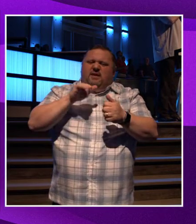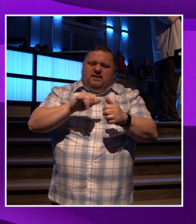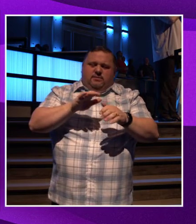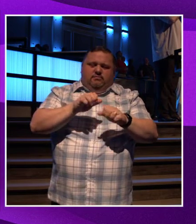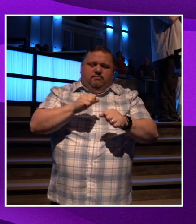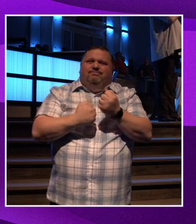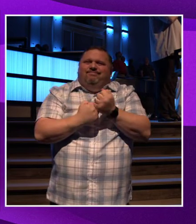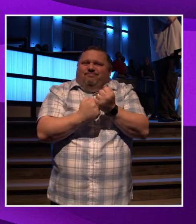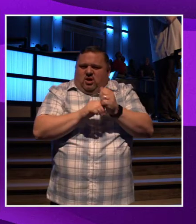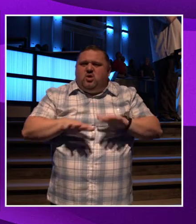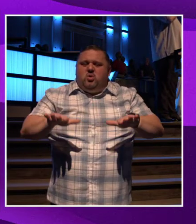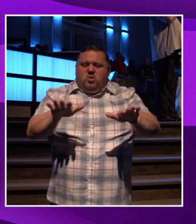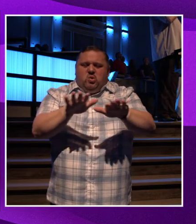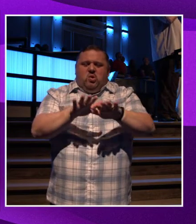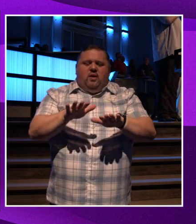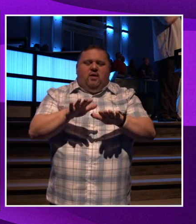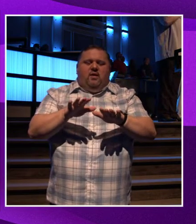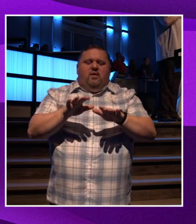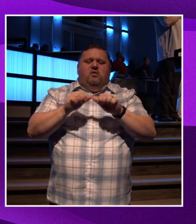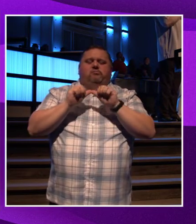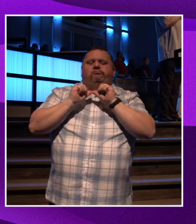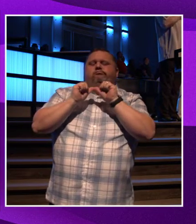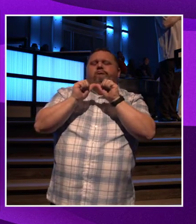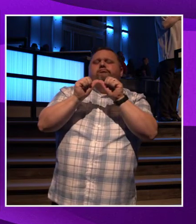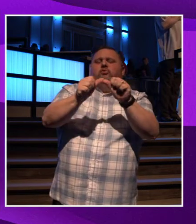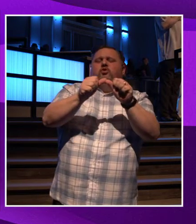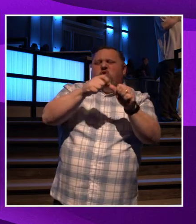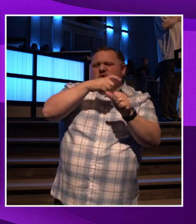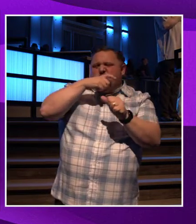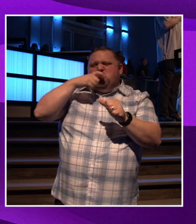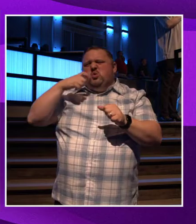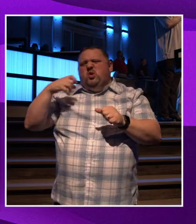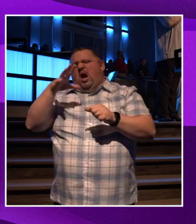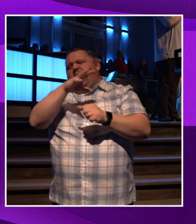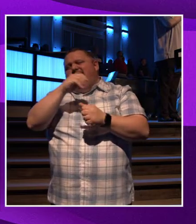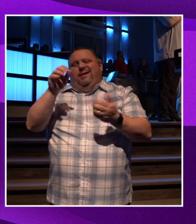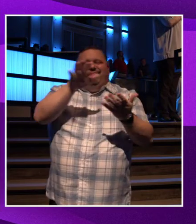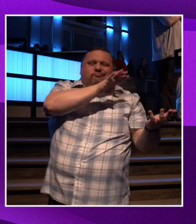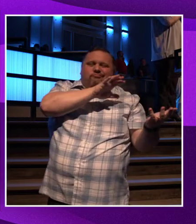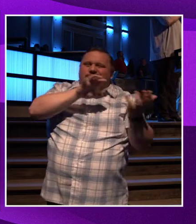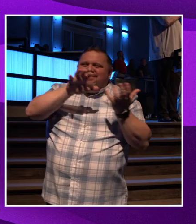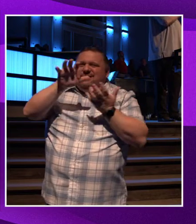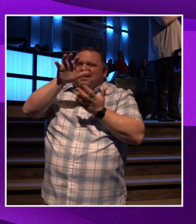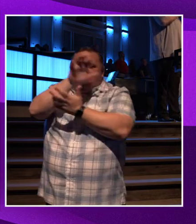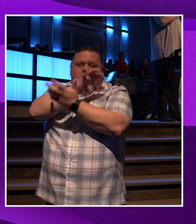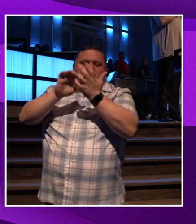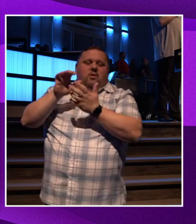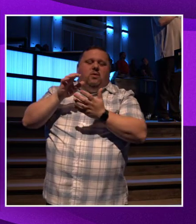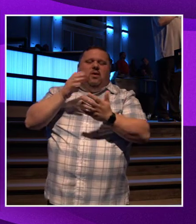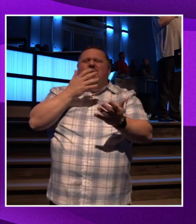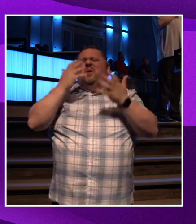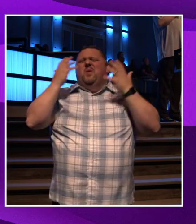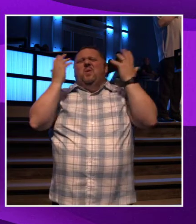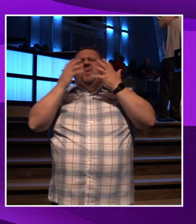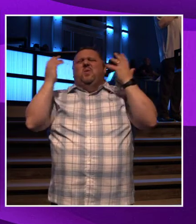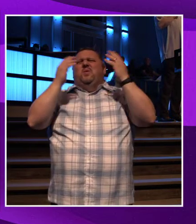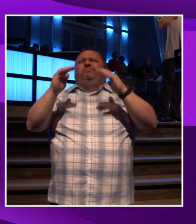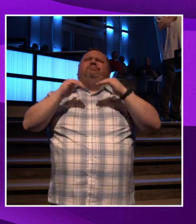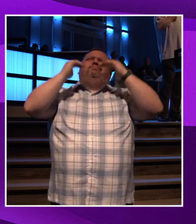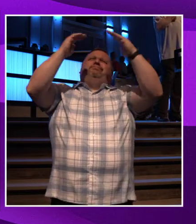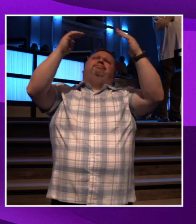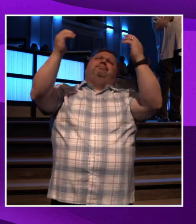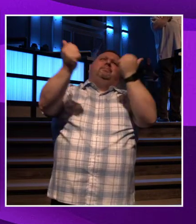solid ground, firm through the fiercest drought and storm. What heights